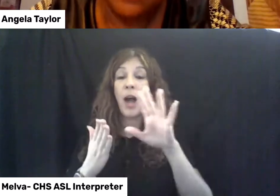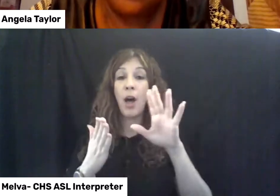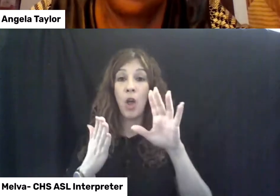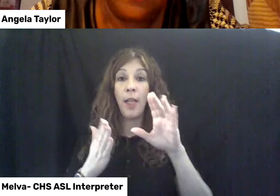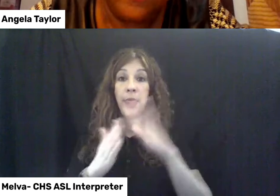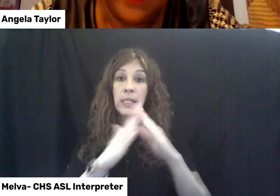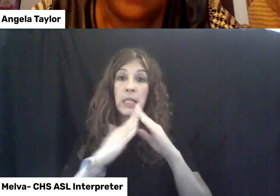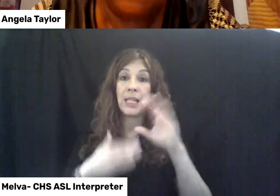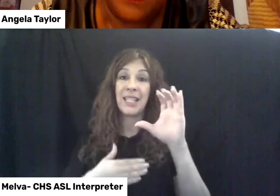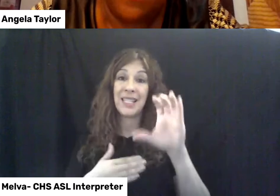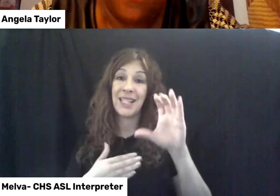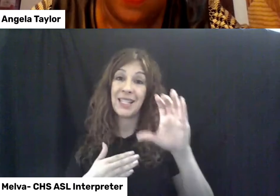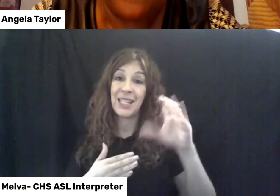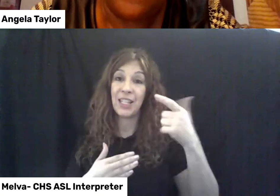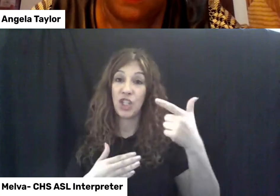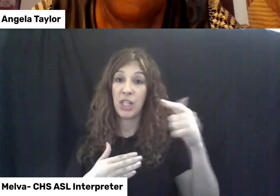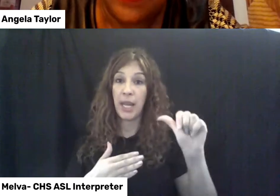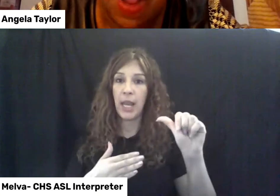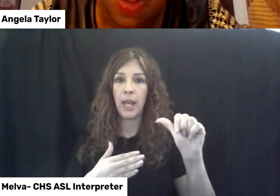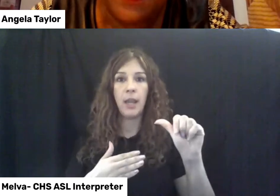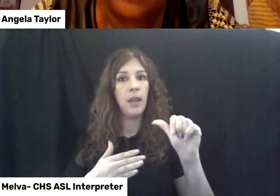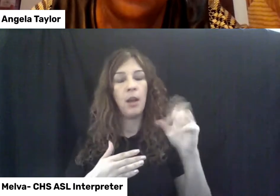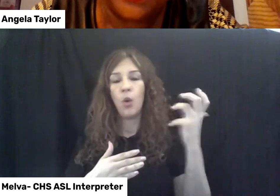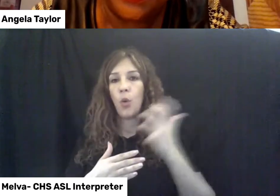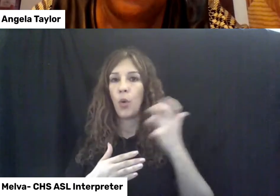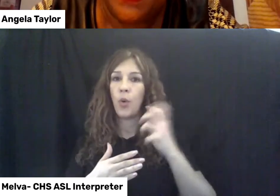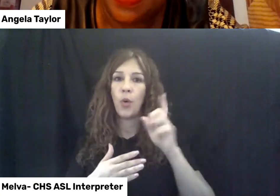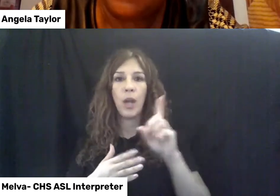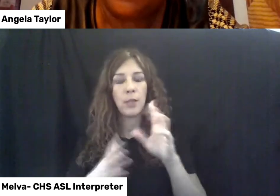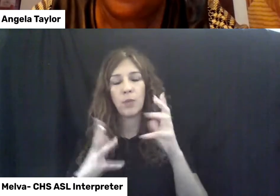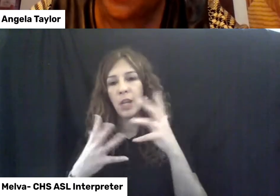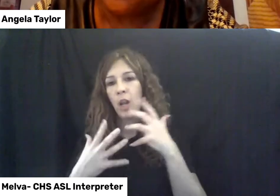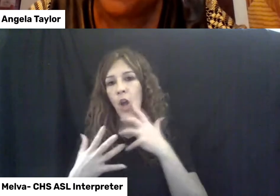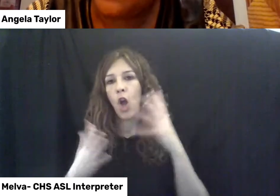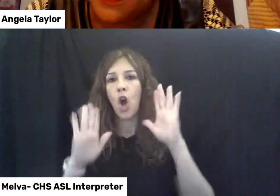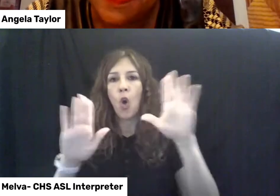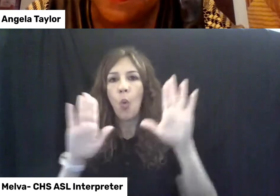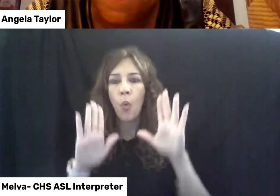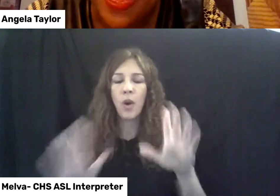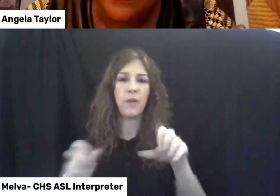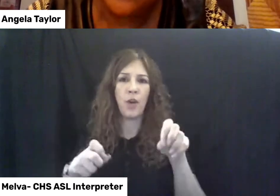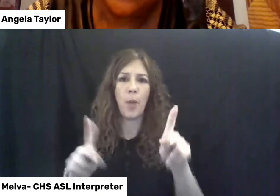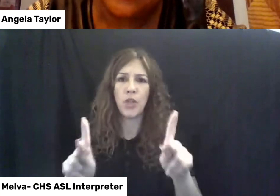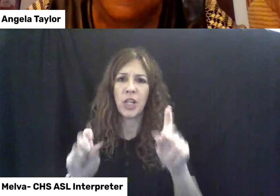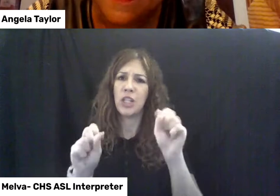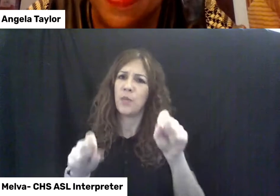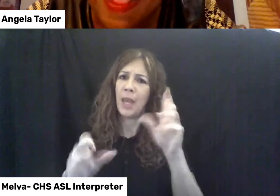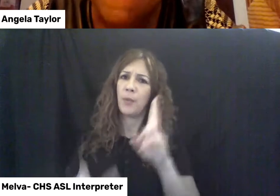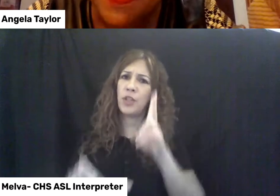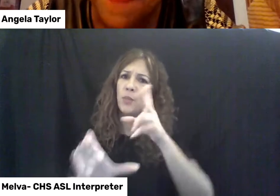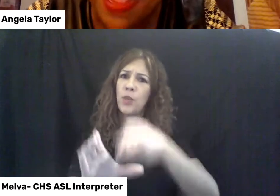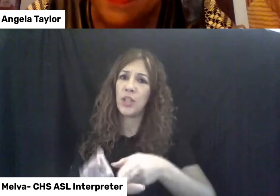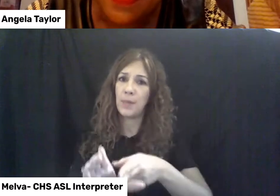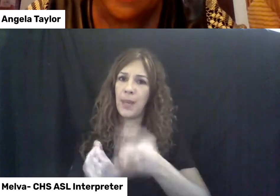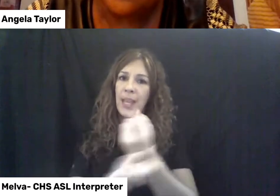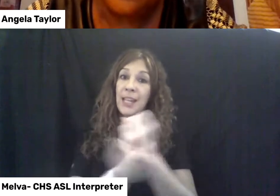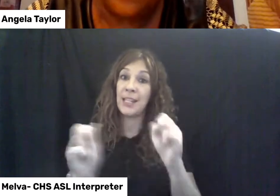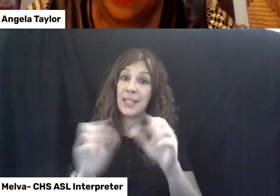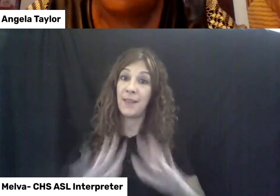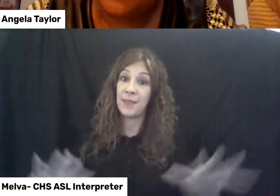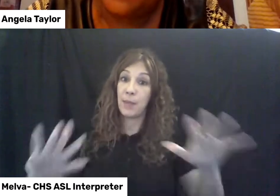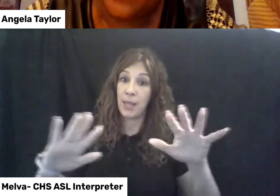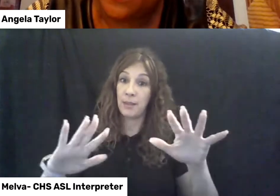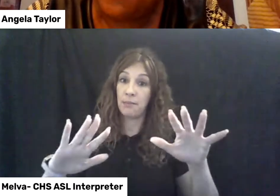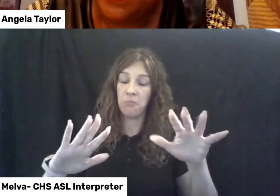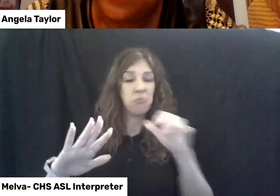CCGA, it has just been a wealth of an opportunity to be able to participate in a safe space.